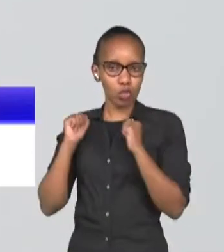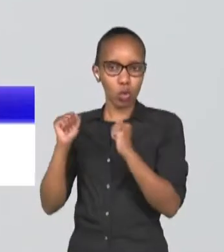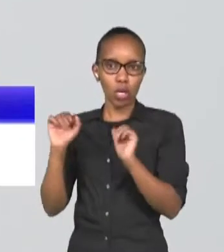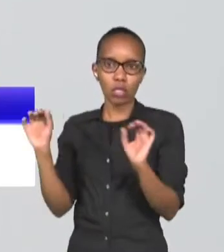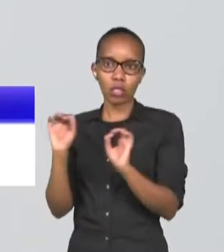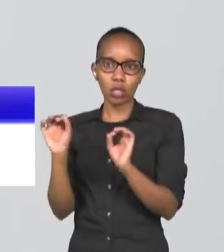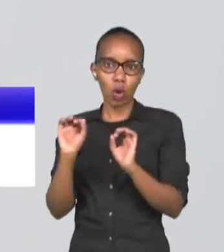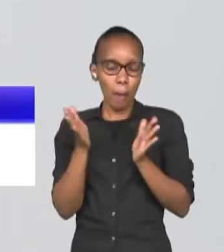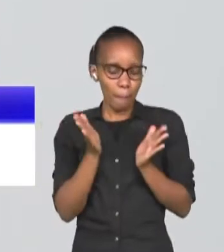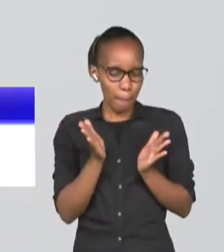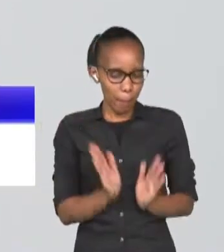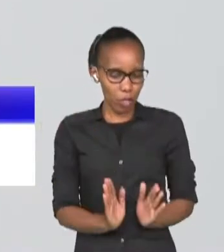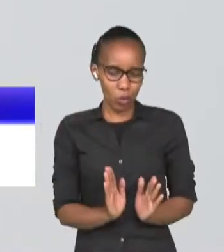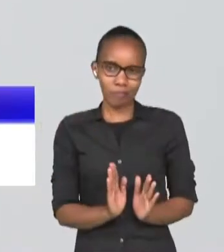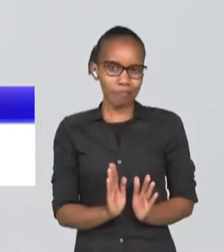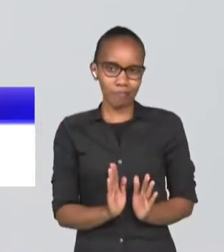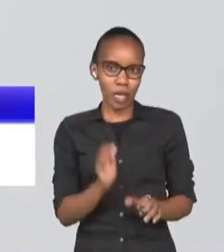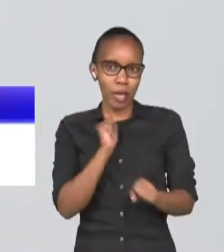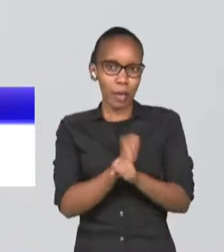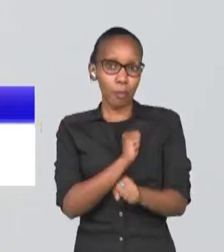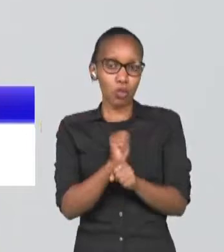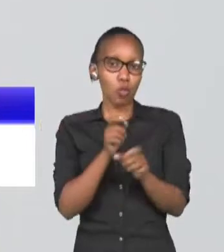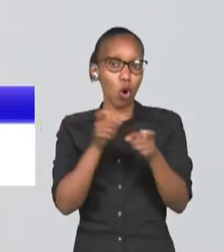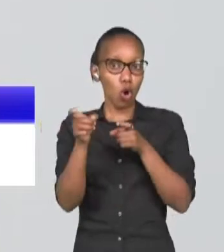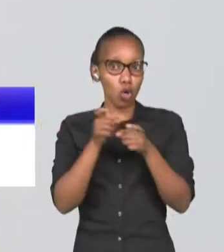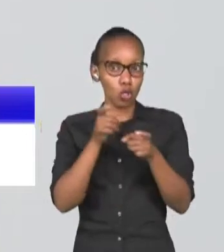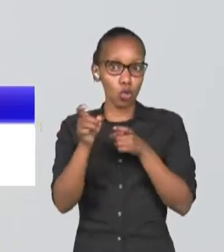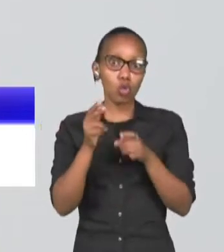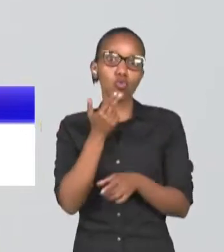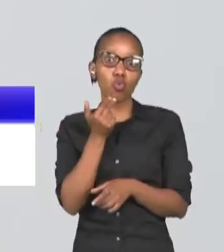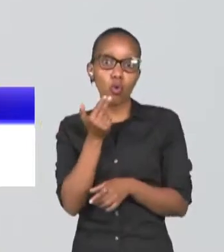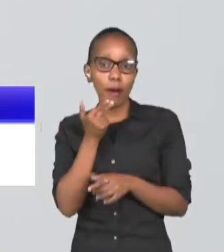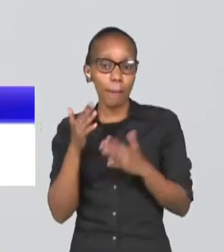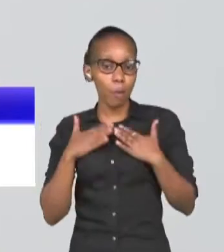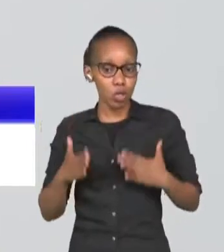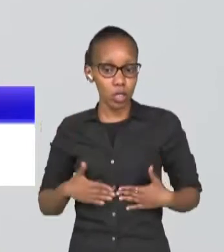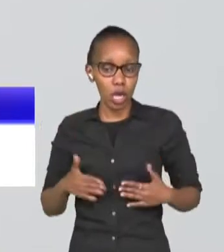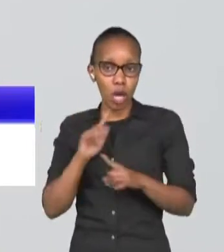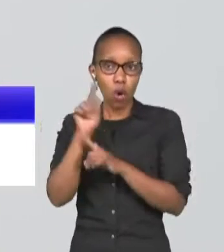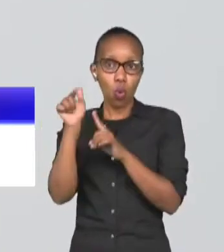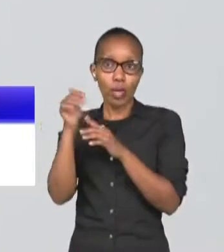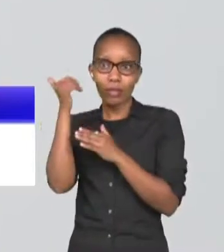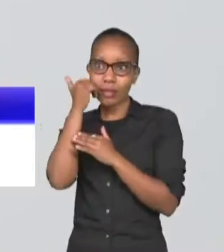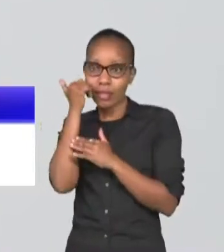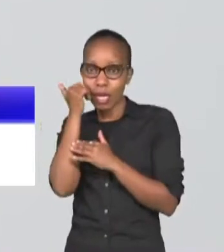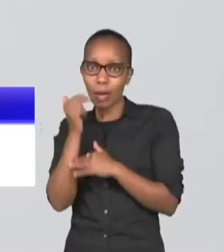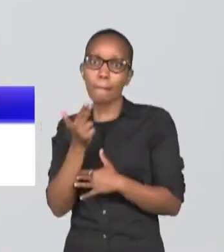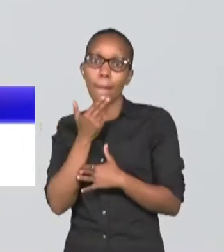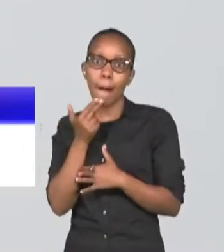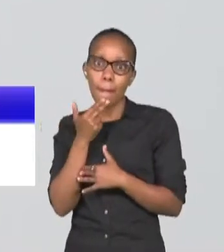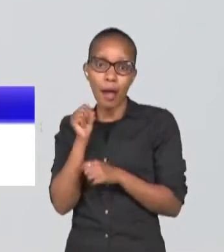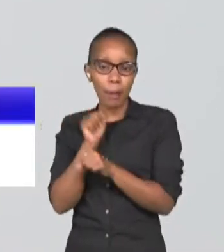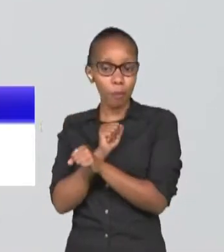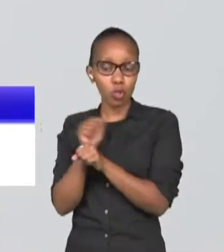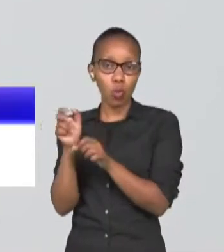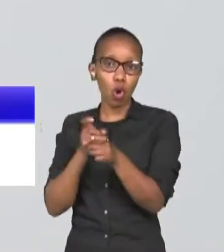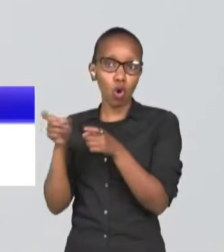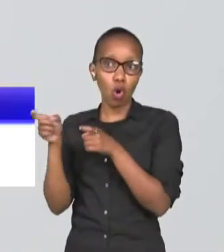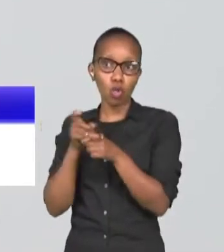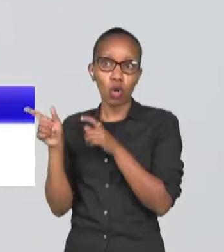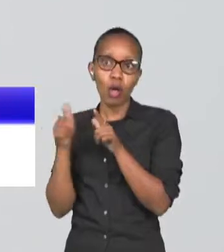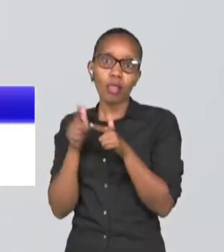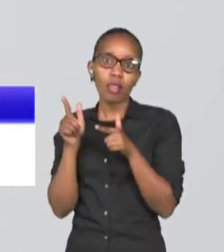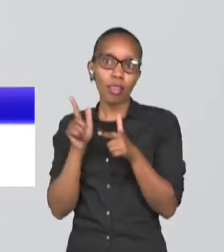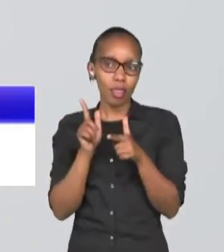patients have difficulties in controlling their sugars. Already when you have diabetes that is not well controlled, you find that you're more prone to